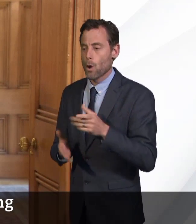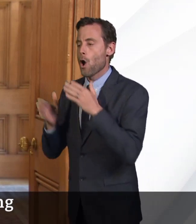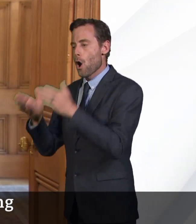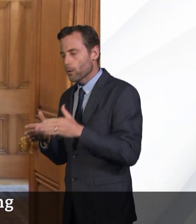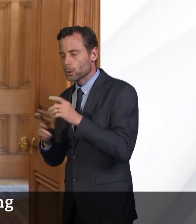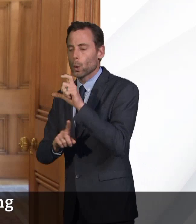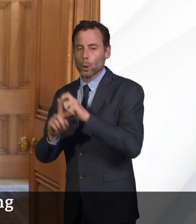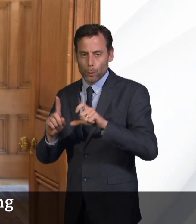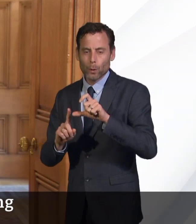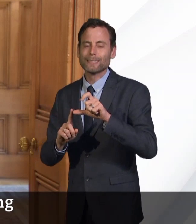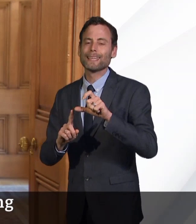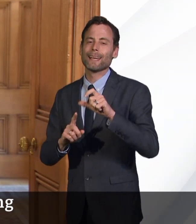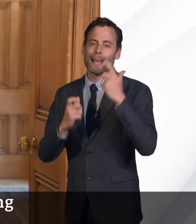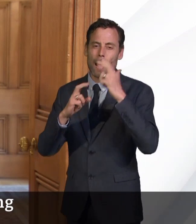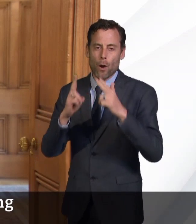settings,